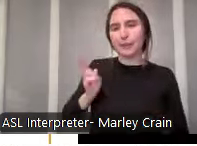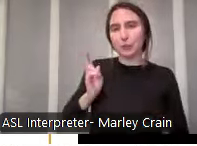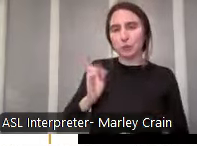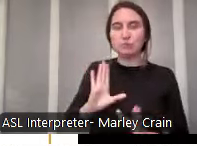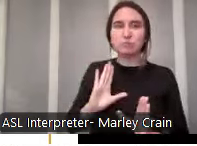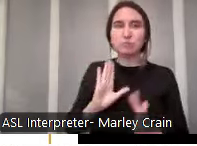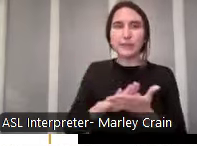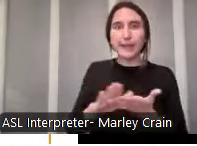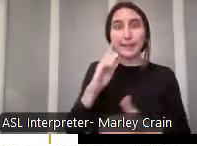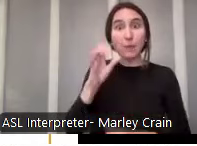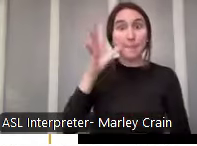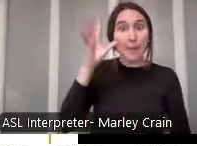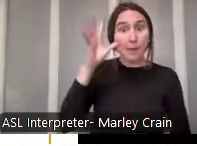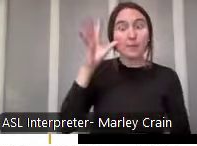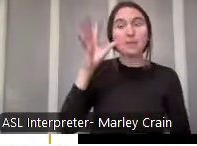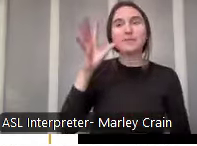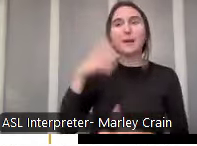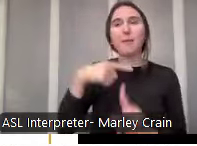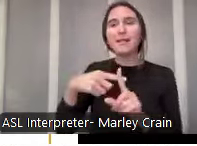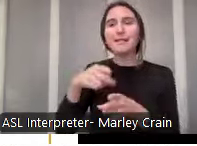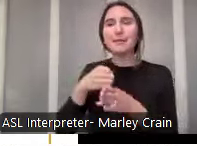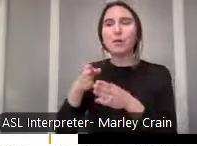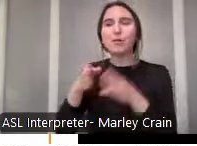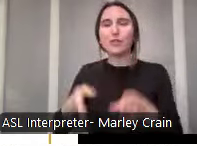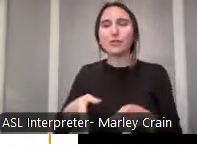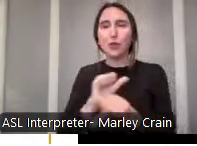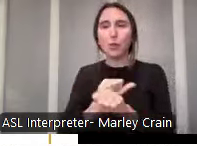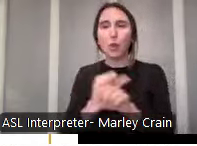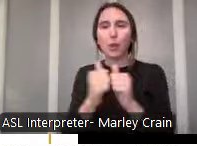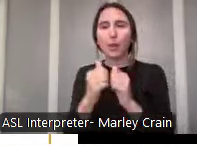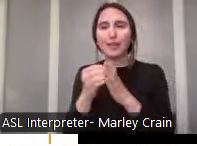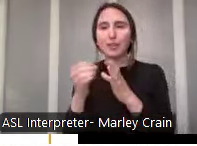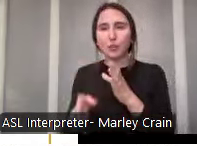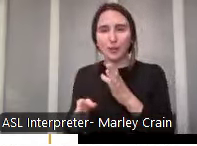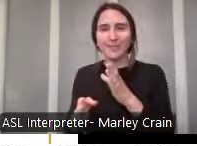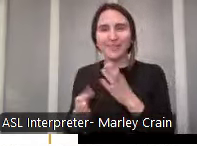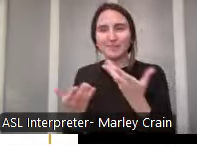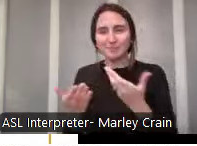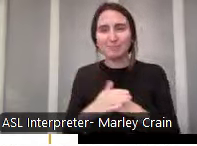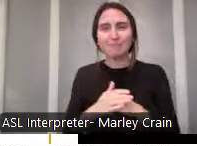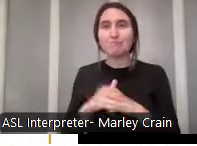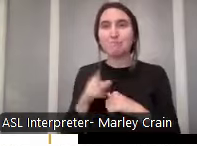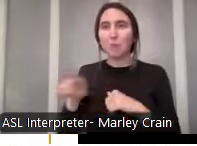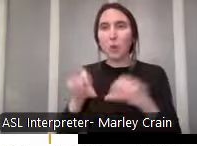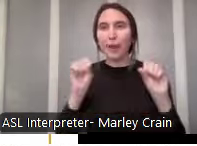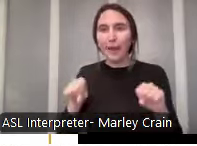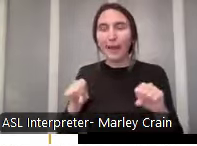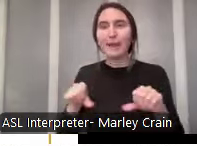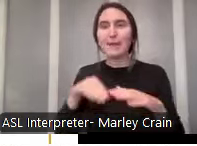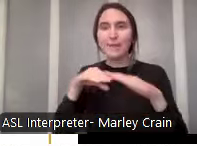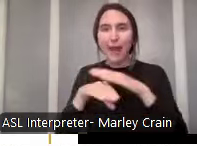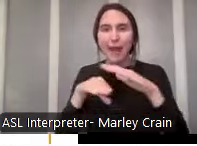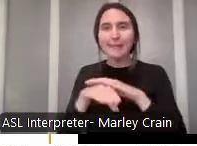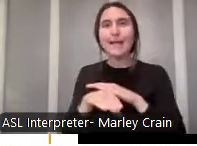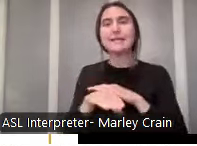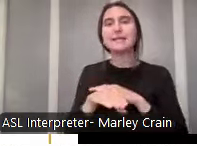student. The parent can allow you to have access, and you can look through and get the history of where they were at what